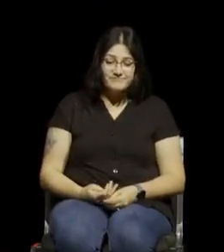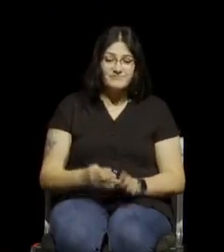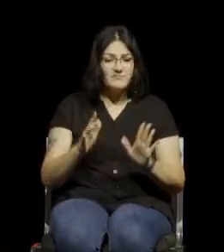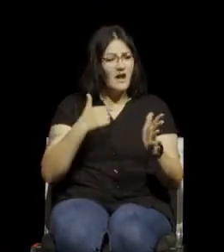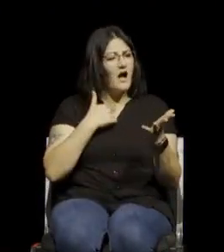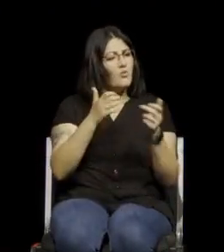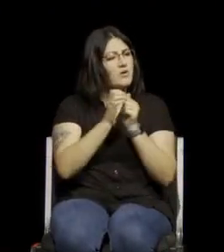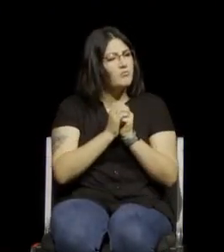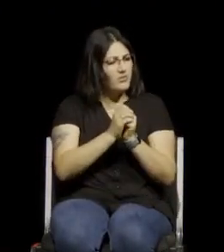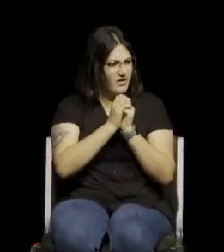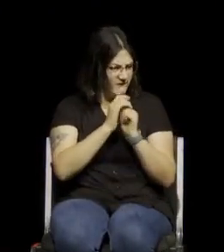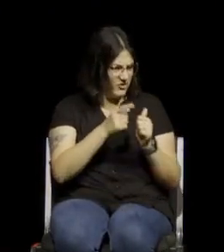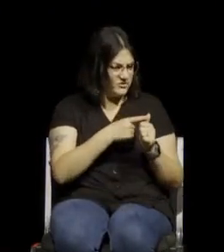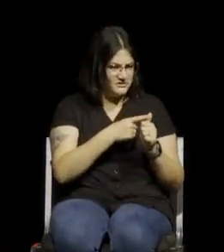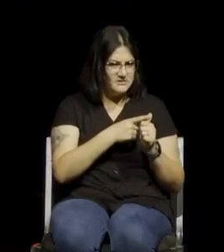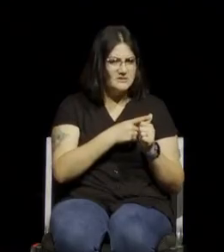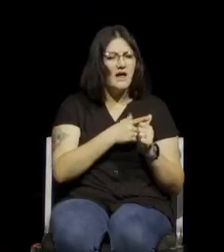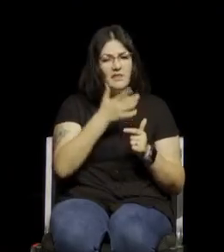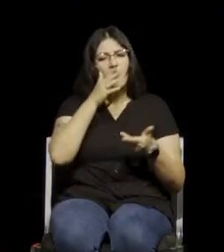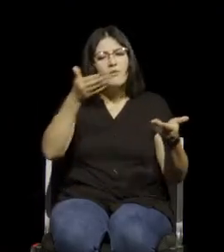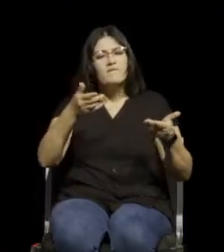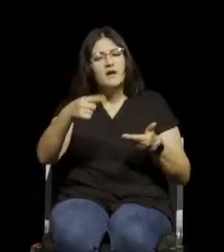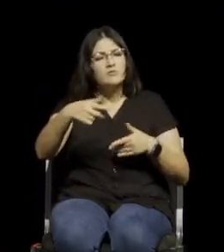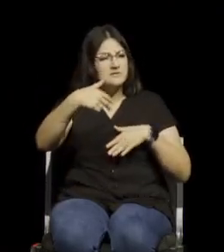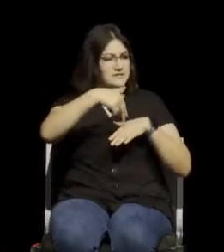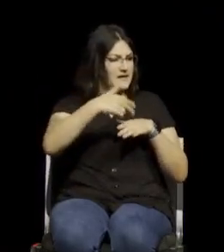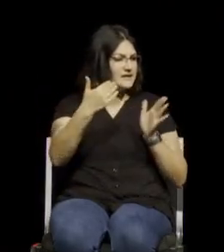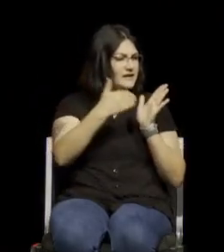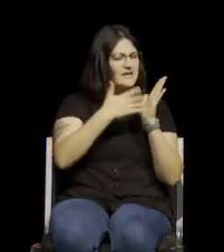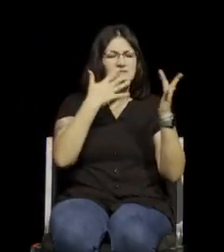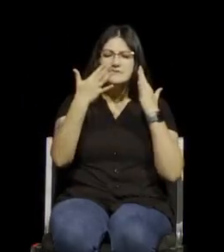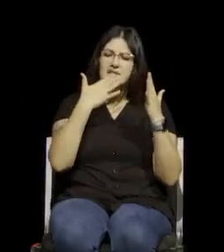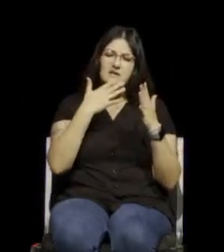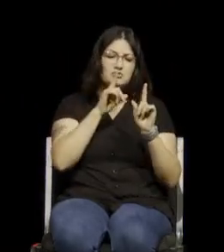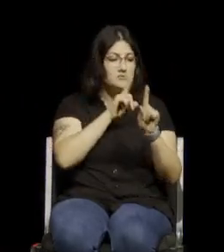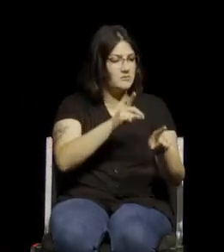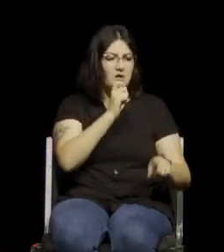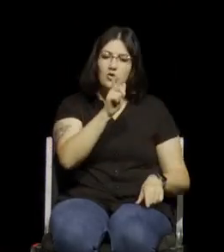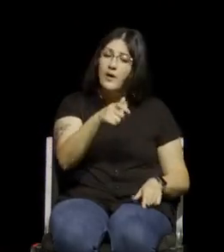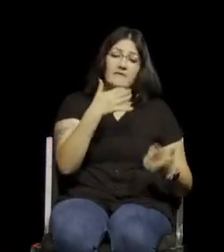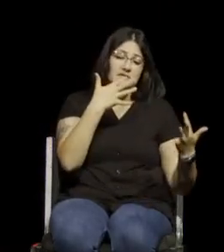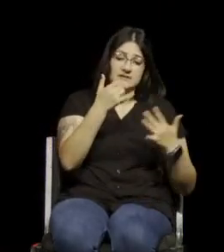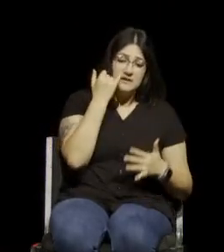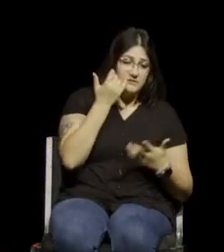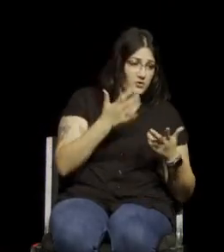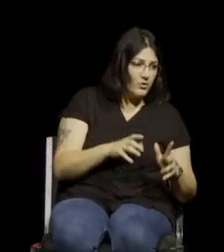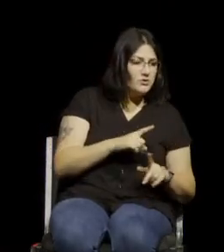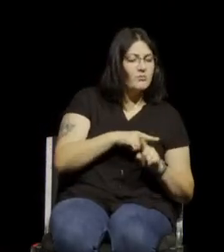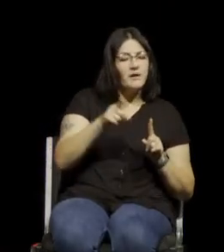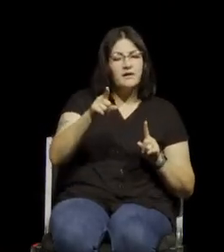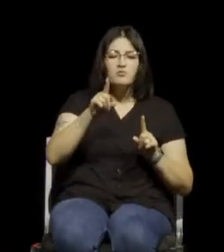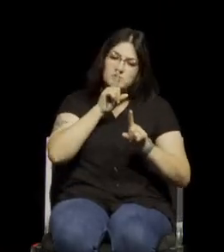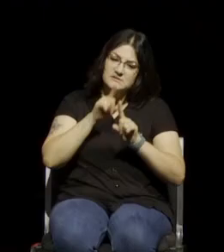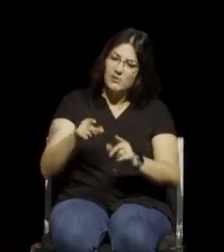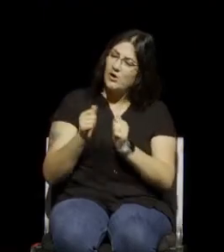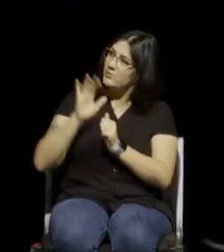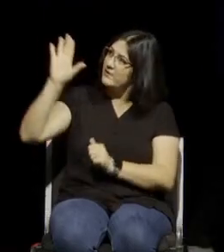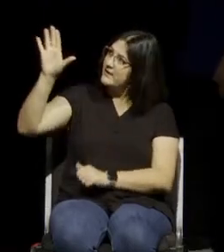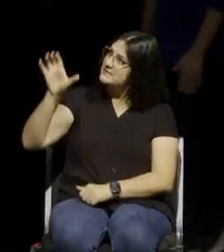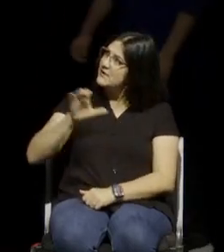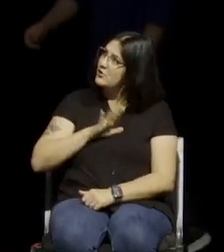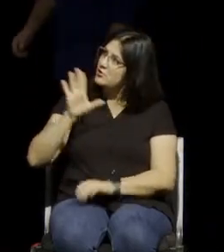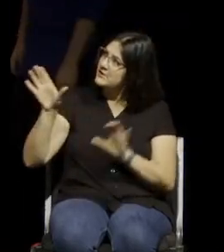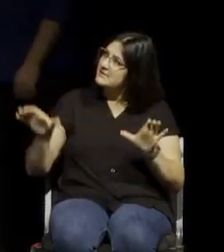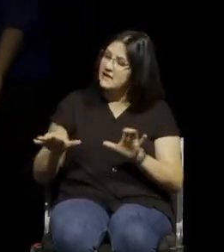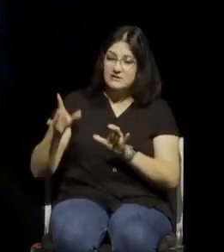I want to pray over us, and then I'm going to invite you to stand and sing and just respond. Not sing, respond to the character and action of God, that Jesus is